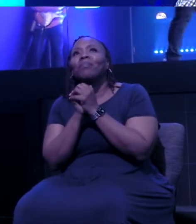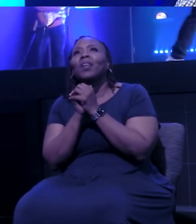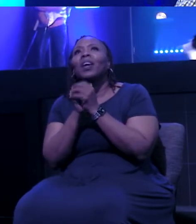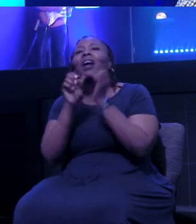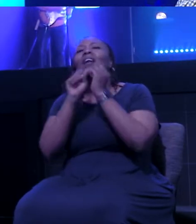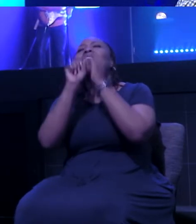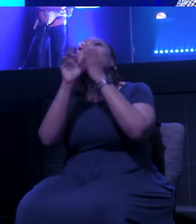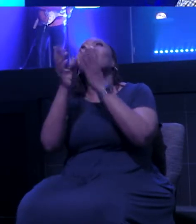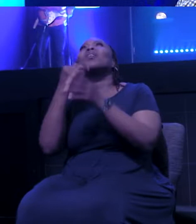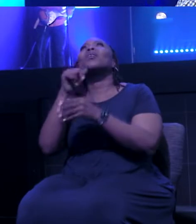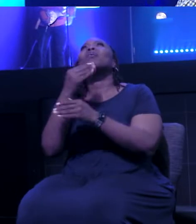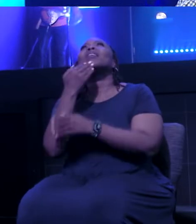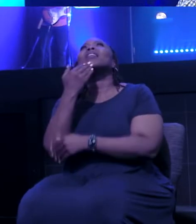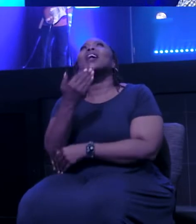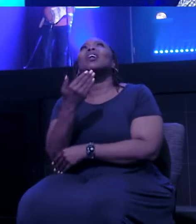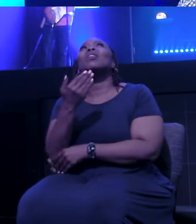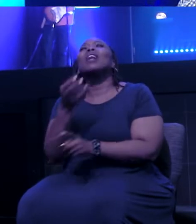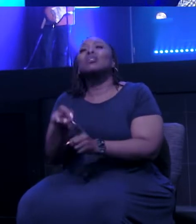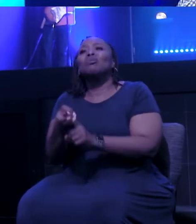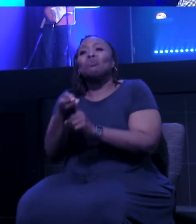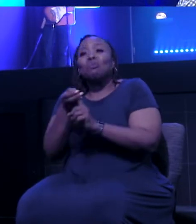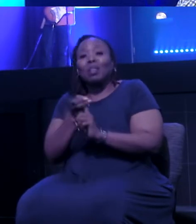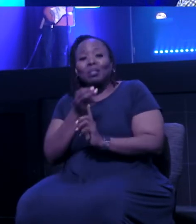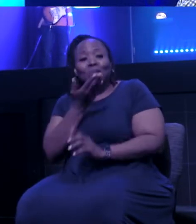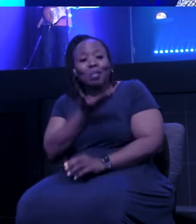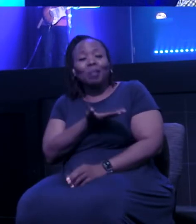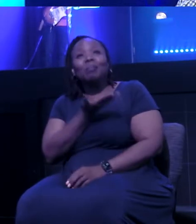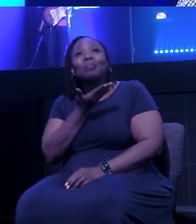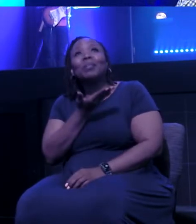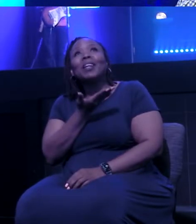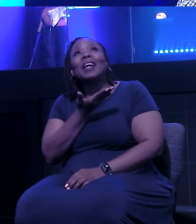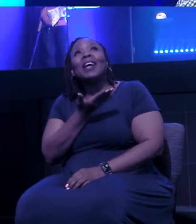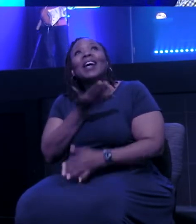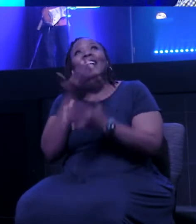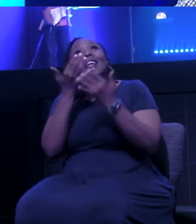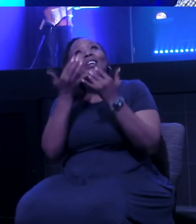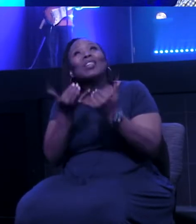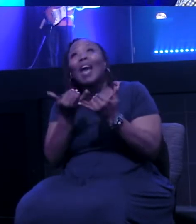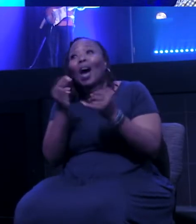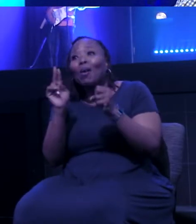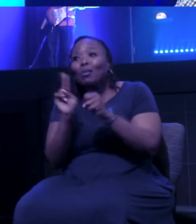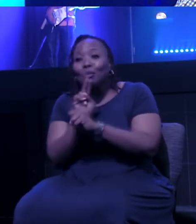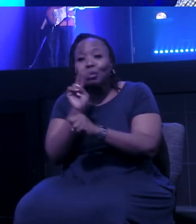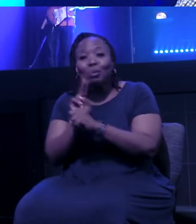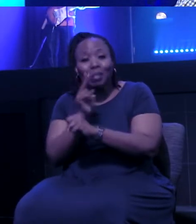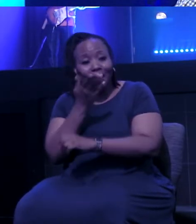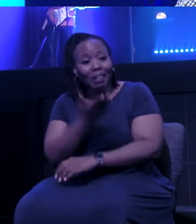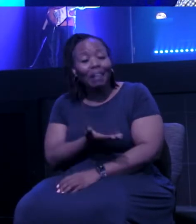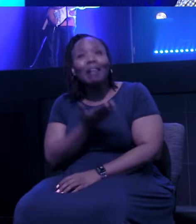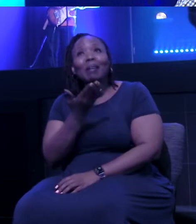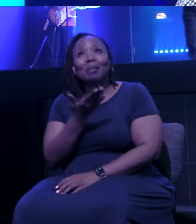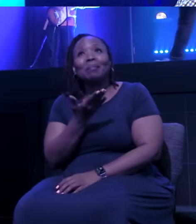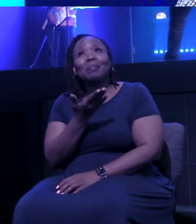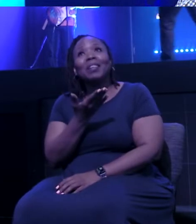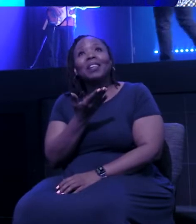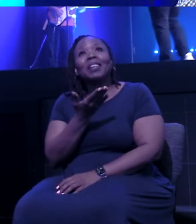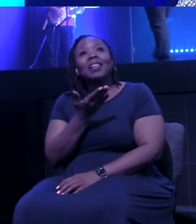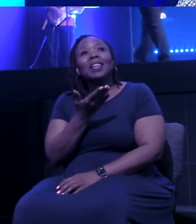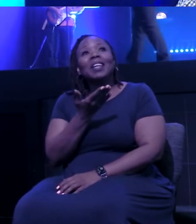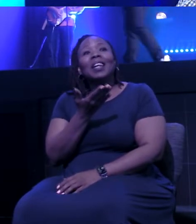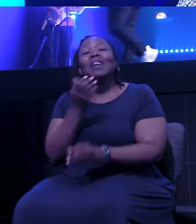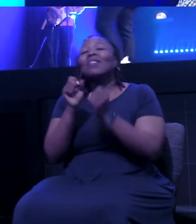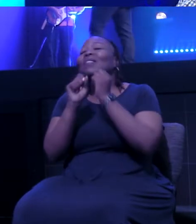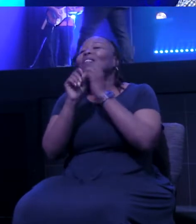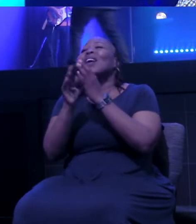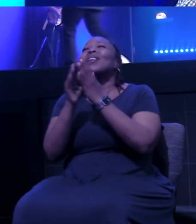Father, we thank you that you've rescued him and that you're now using him and you're redeeming him and his story. Father, I pray